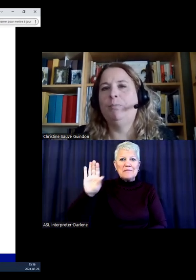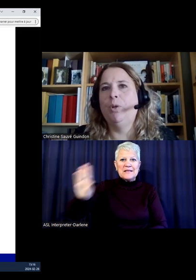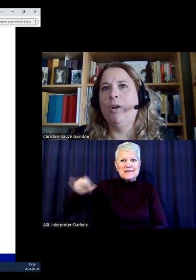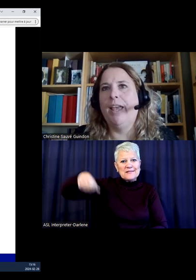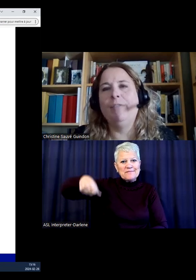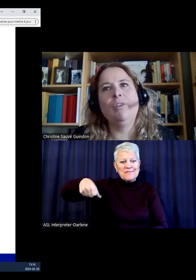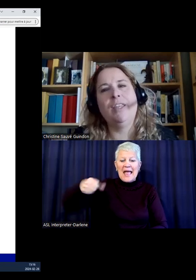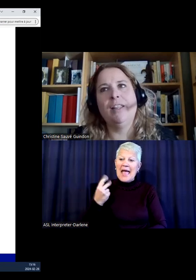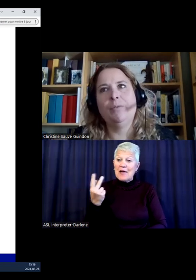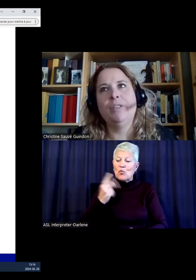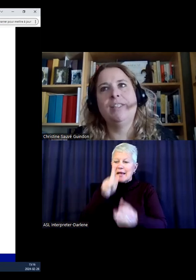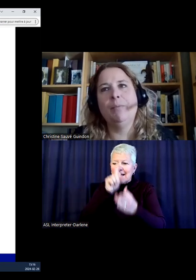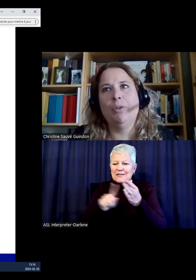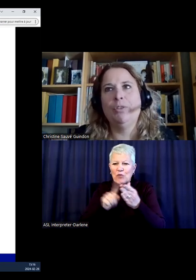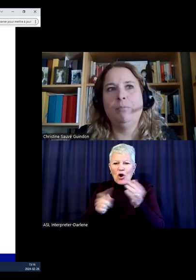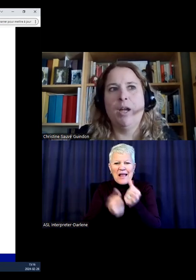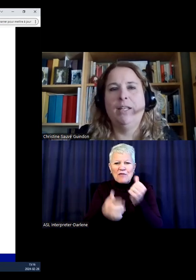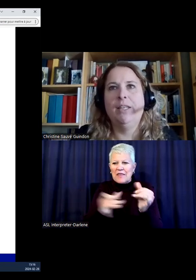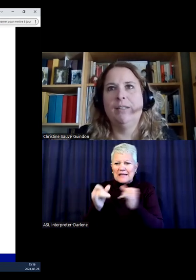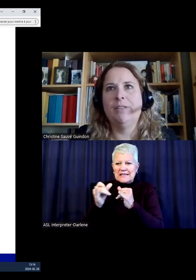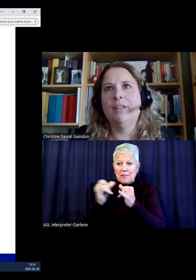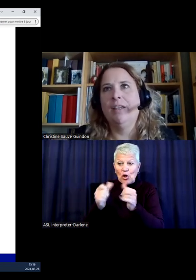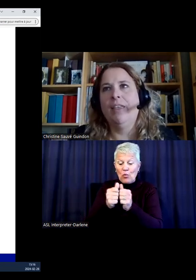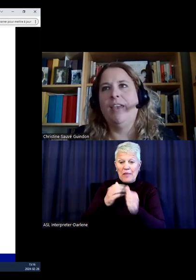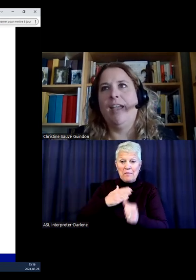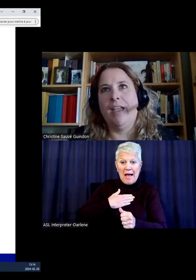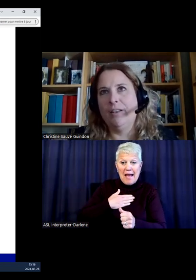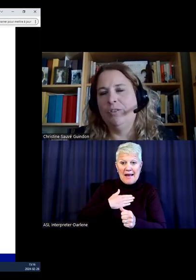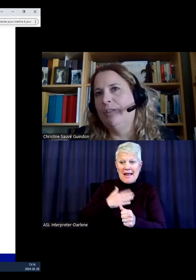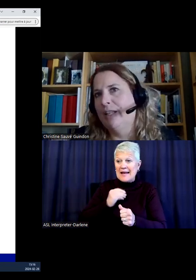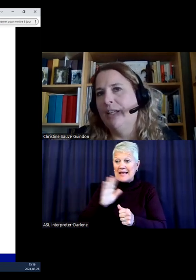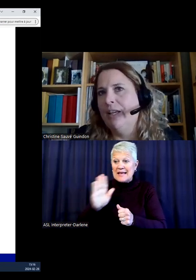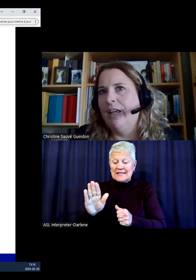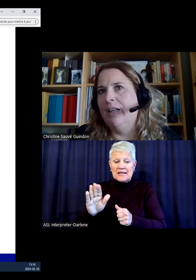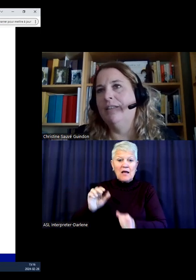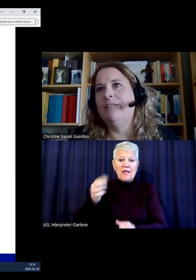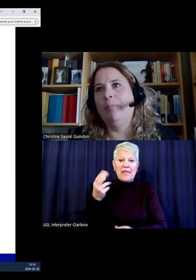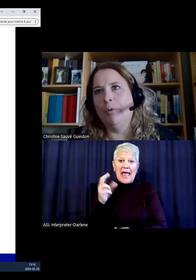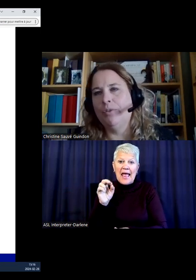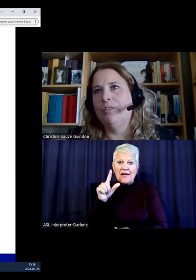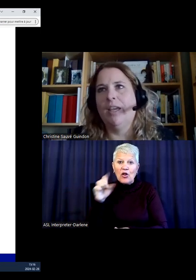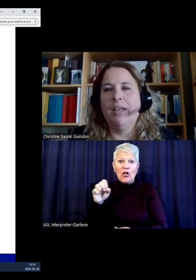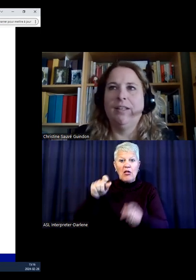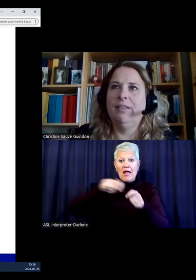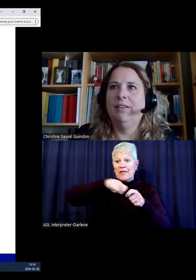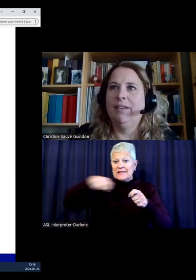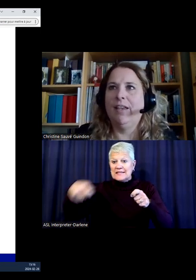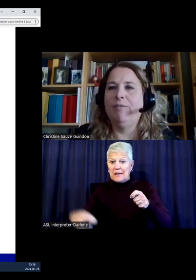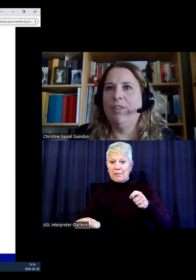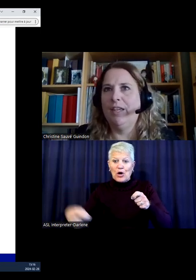we explored everything that was similar to mine and his, the handle and the zippers